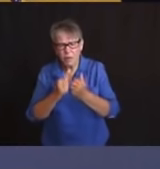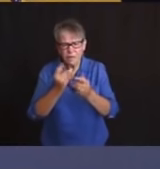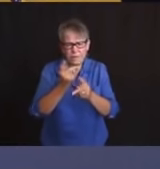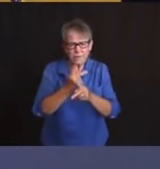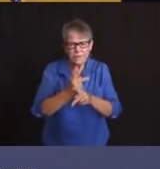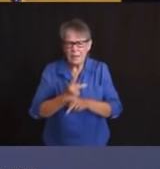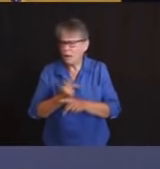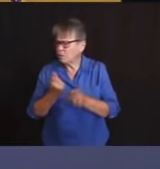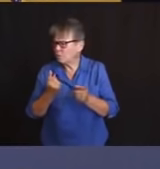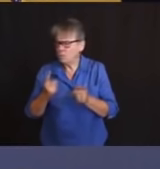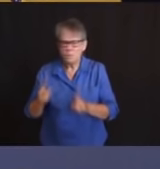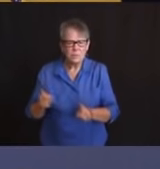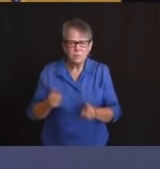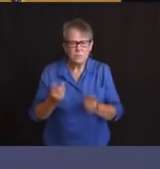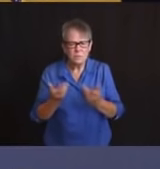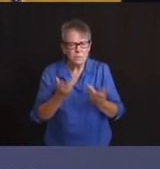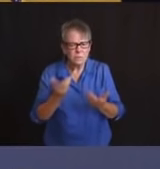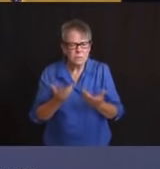particular geographic